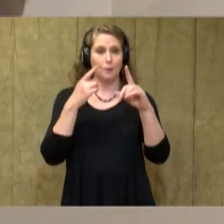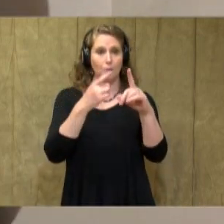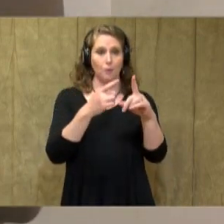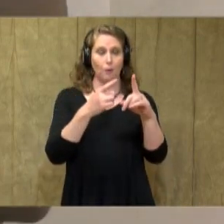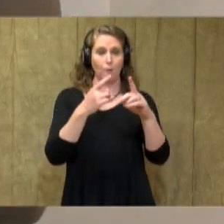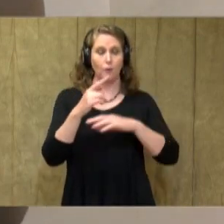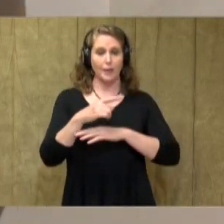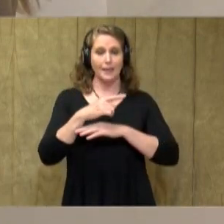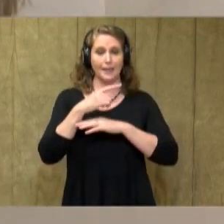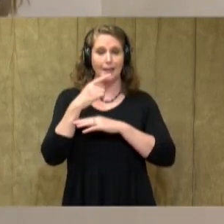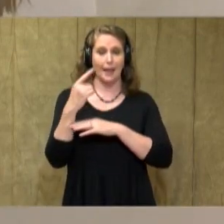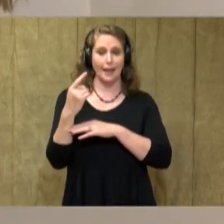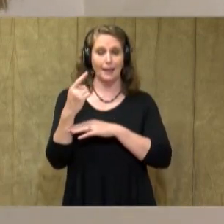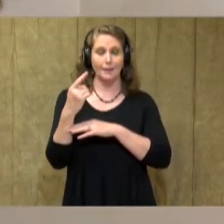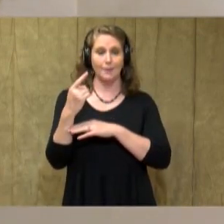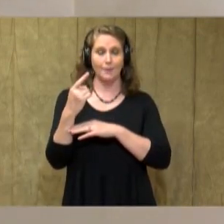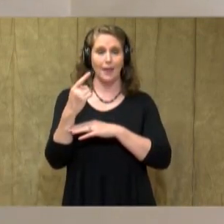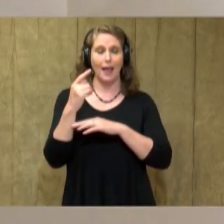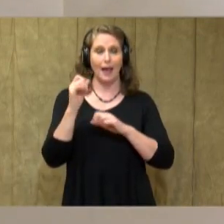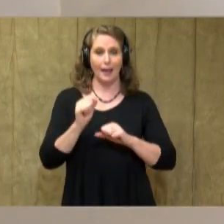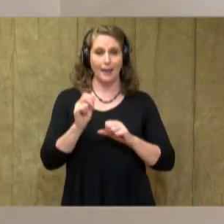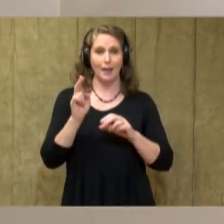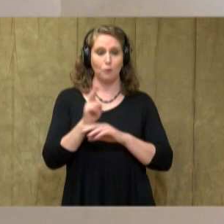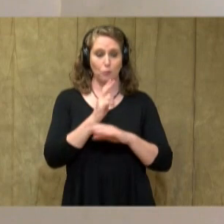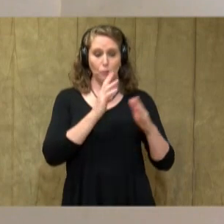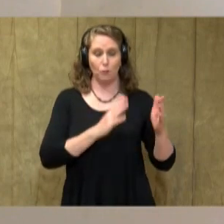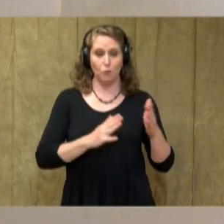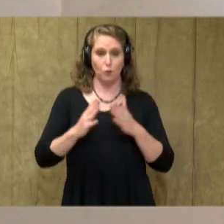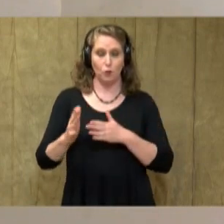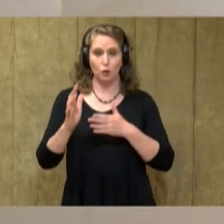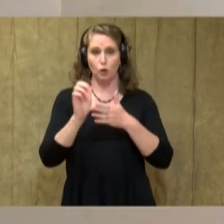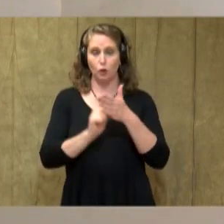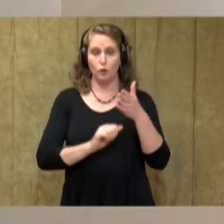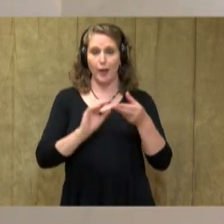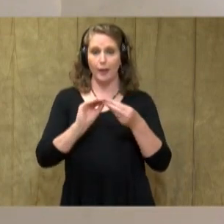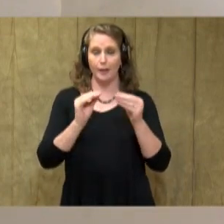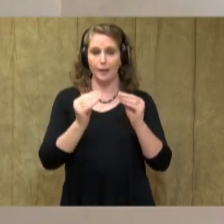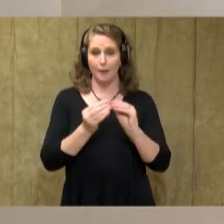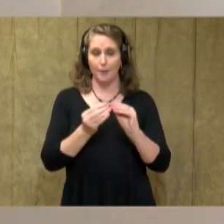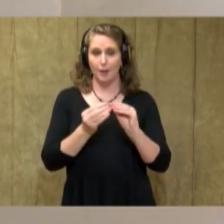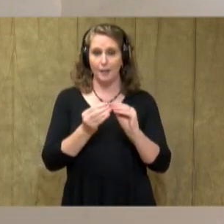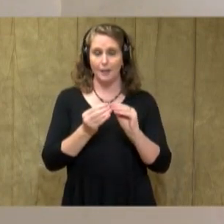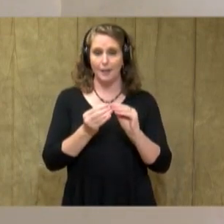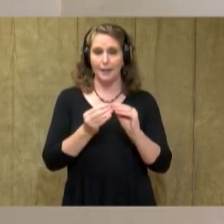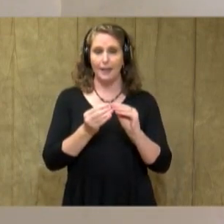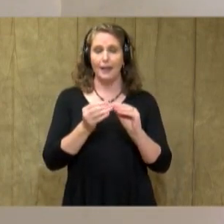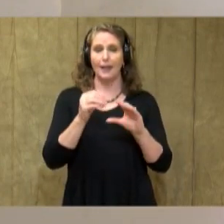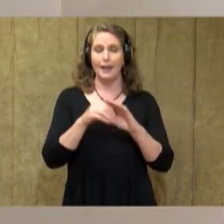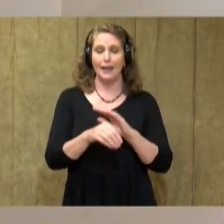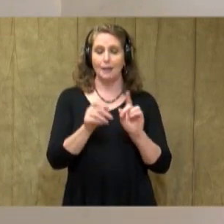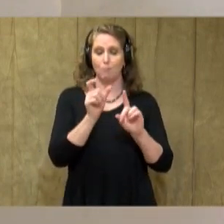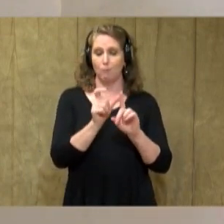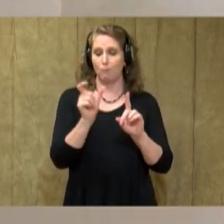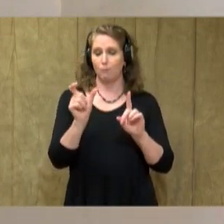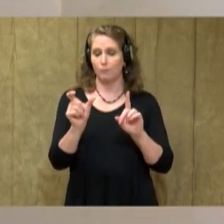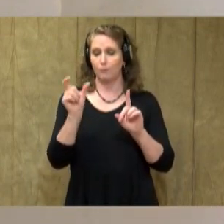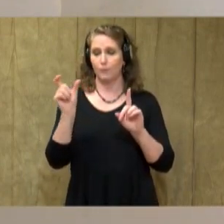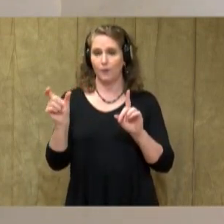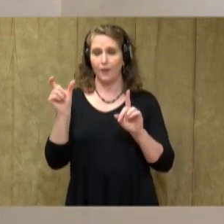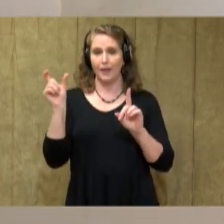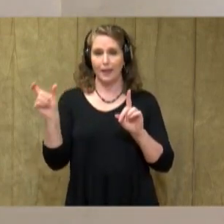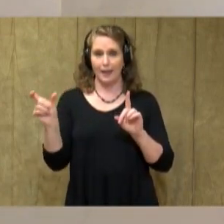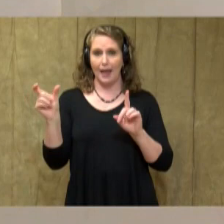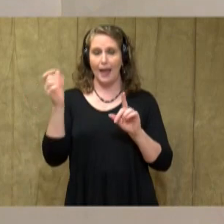to talk about today is I can use strategies to subtract numbers within 1,000 and know when to borrow